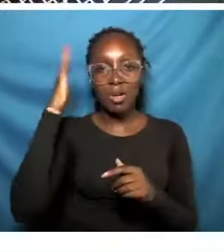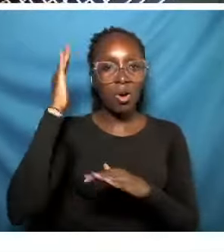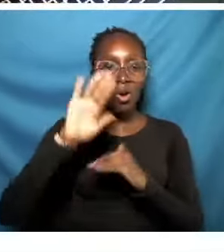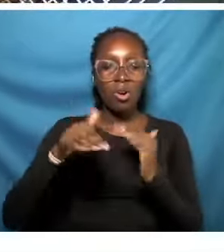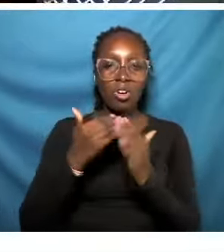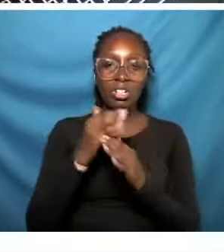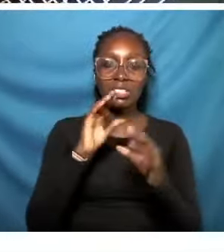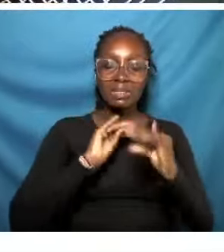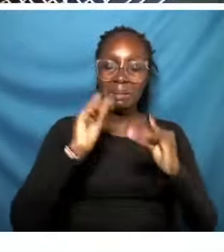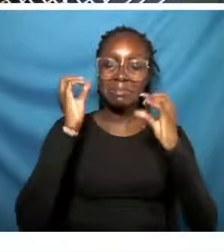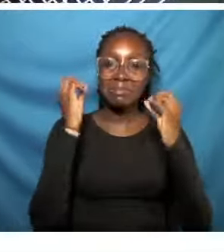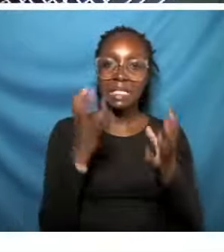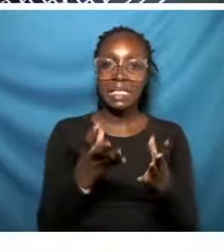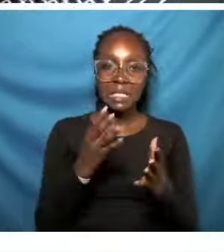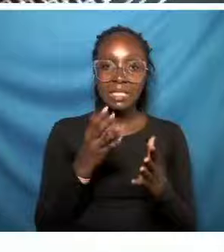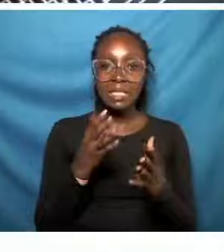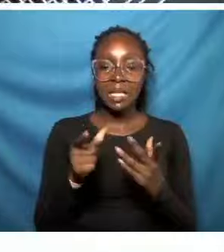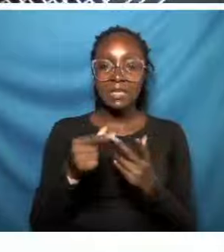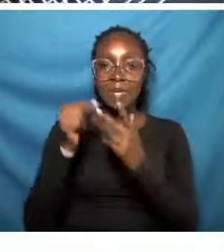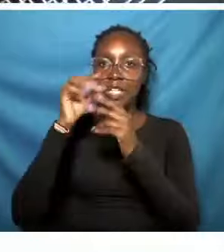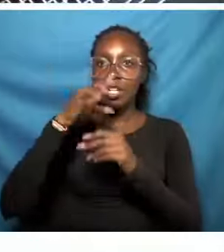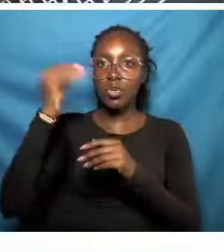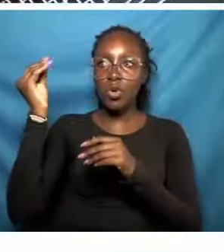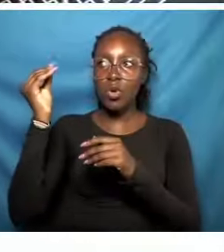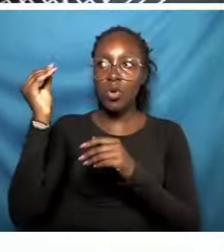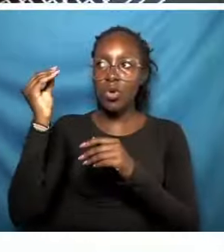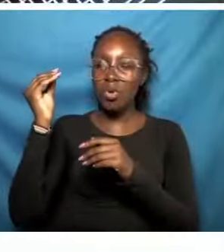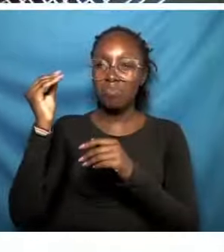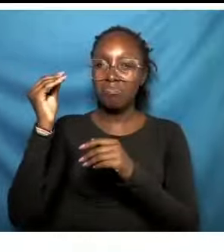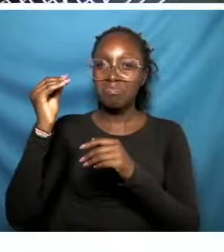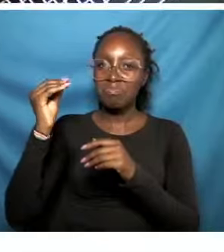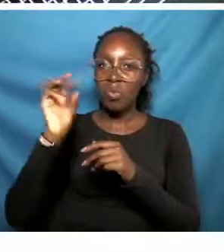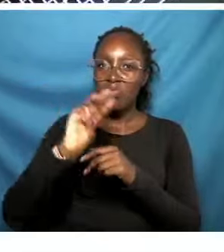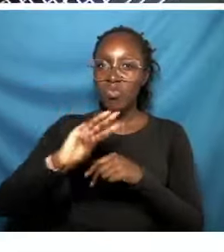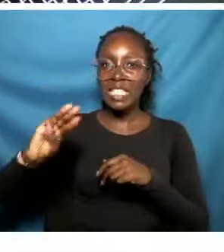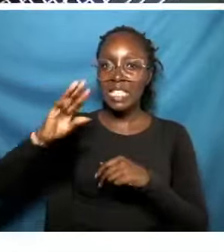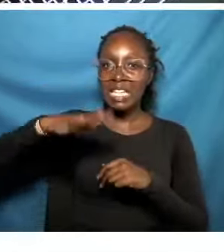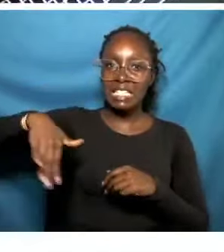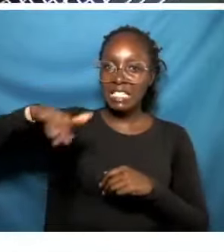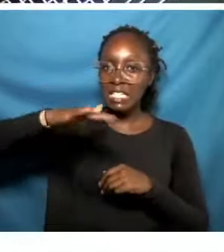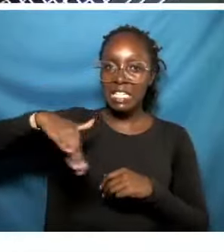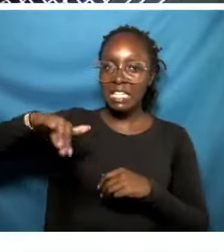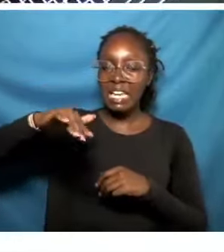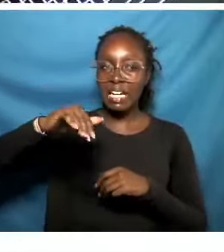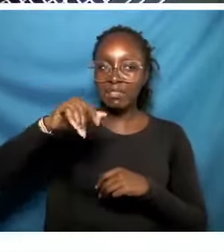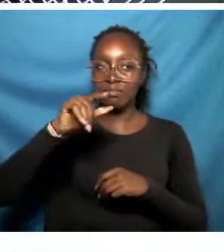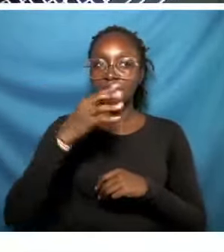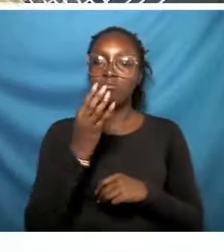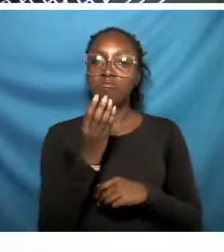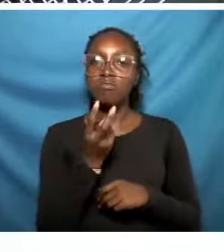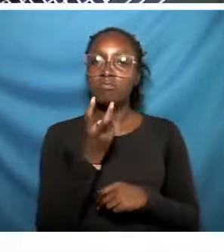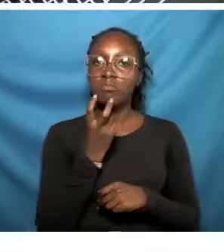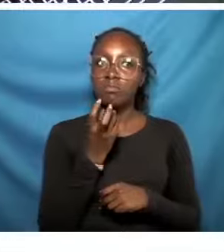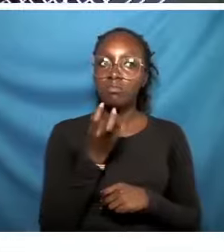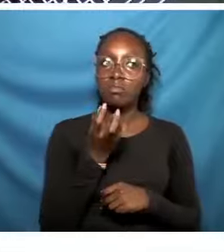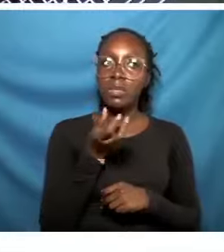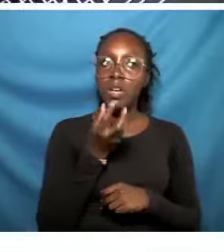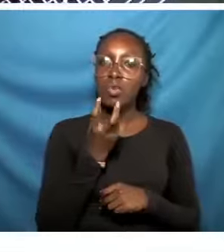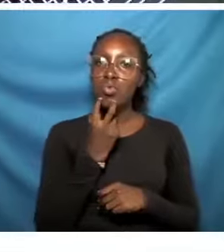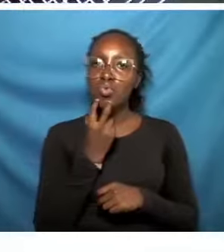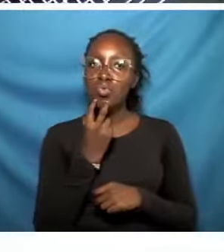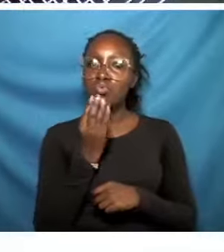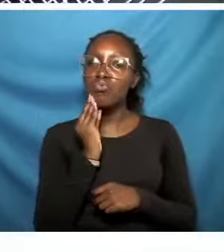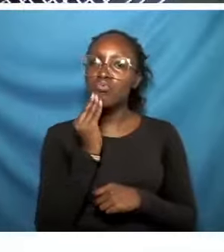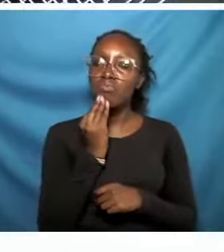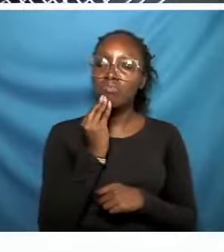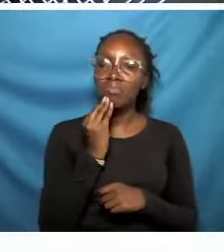many, especially if you cross the Rift Valley going that side, across Western and Luo Nyanza, there are lots of those teachings which are